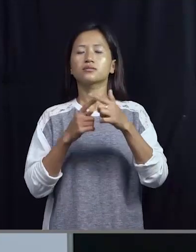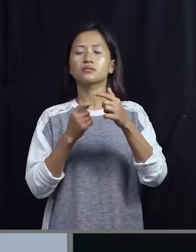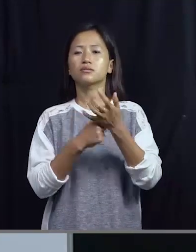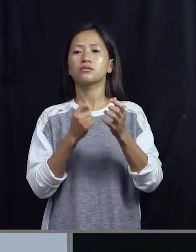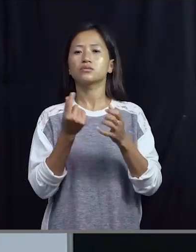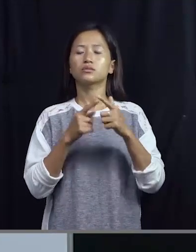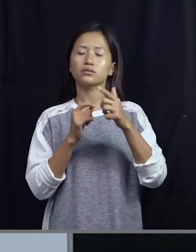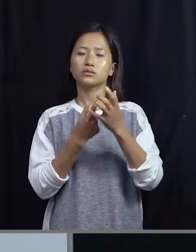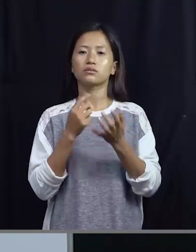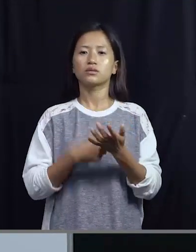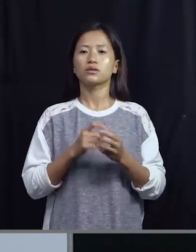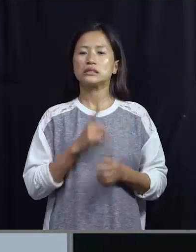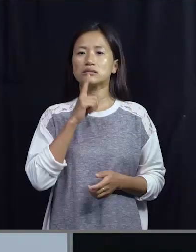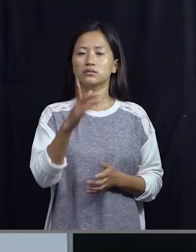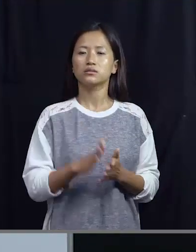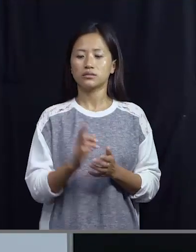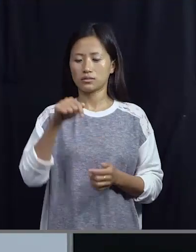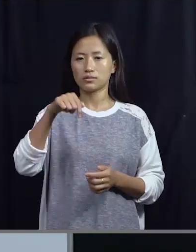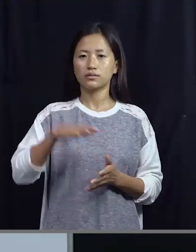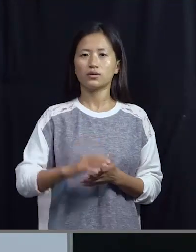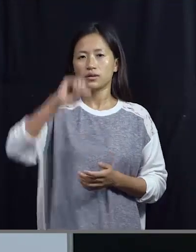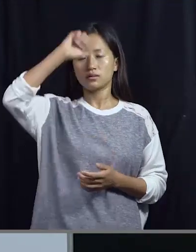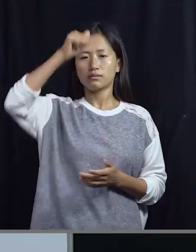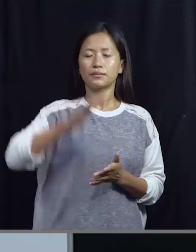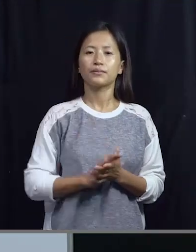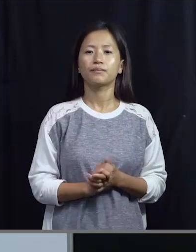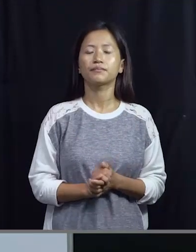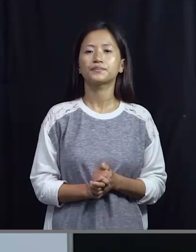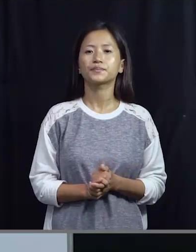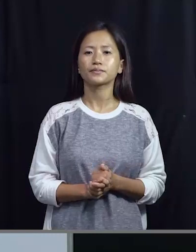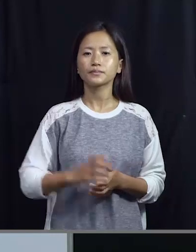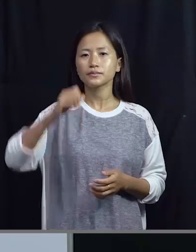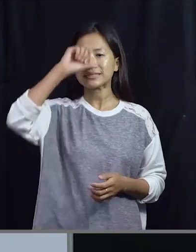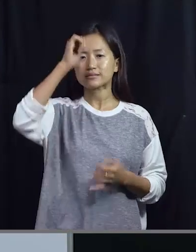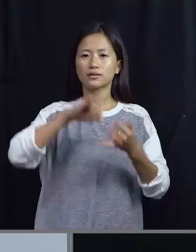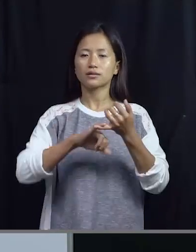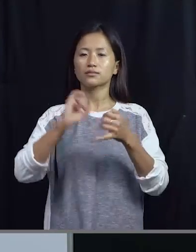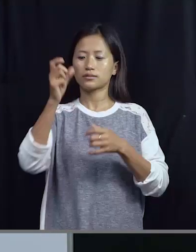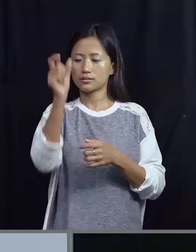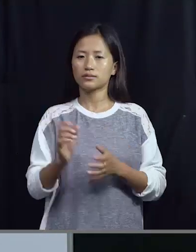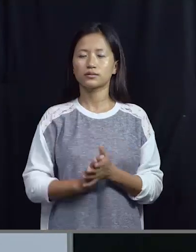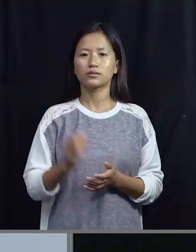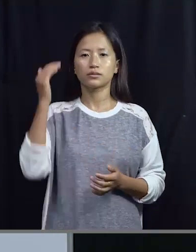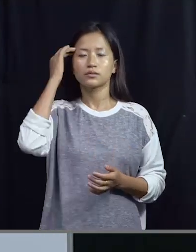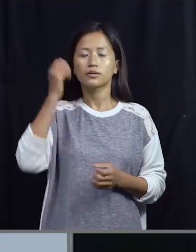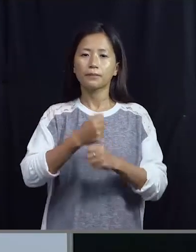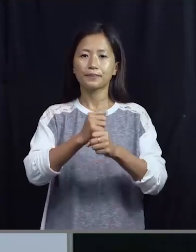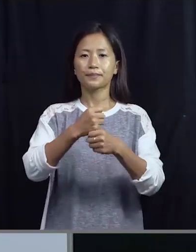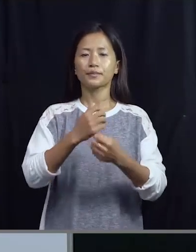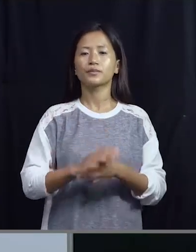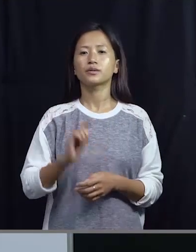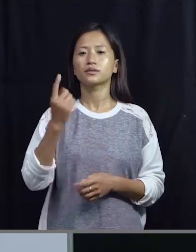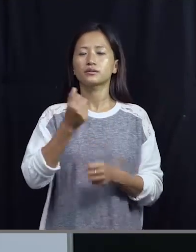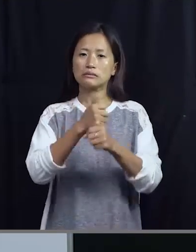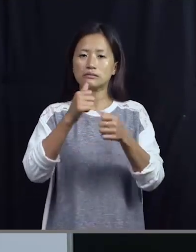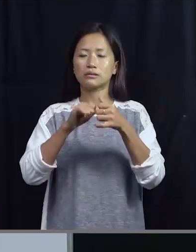introduced in India. It was very advanced in India. In the Indian scientists and all, they made